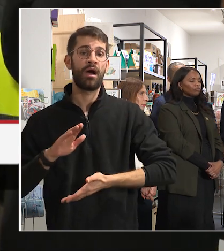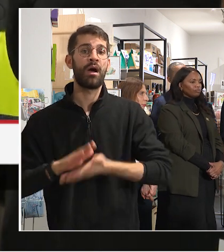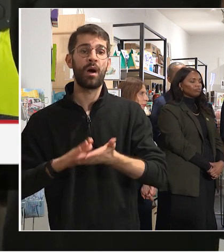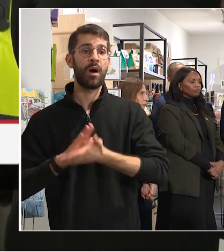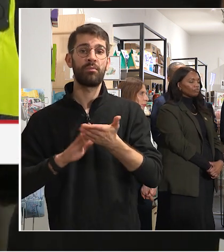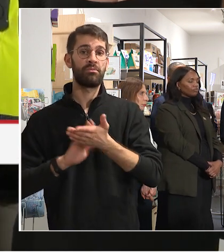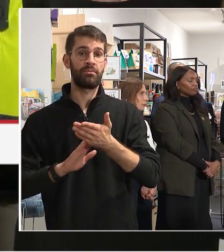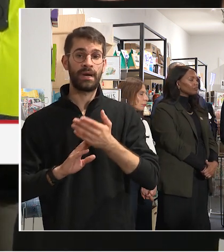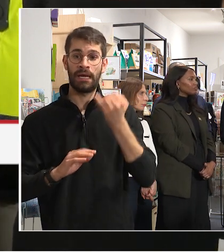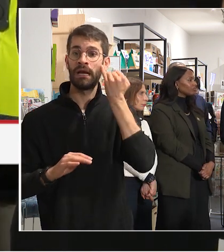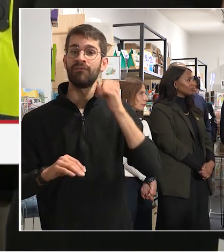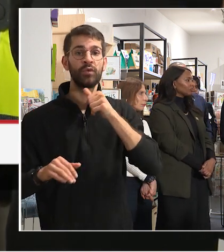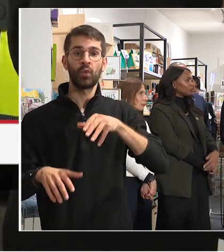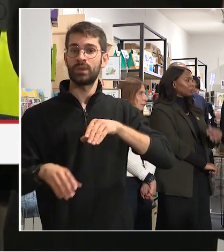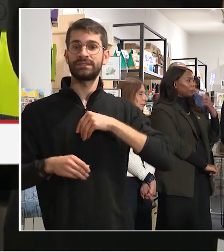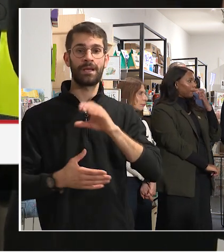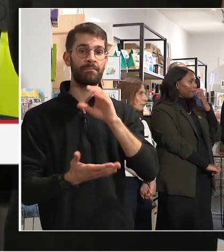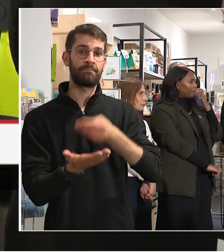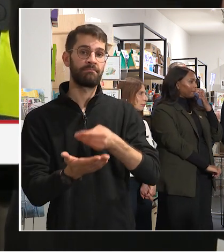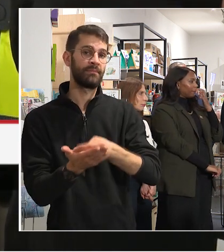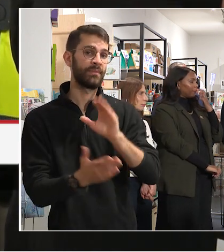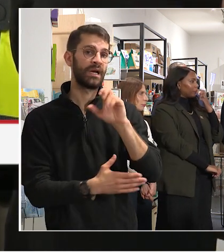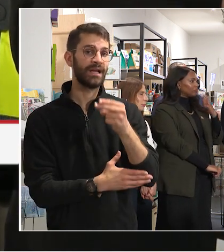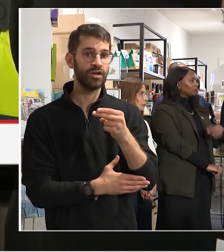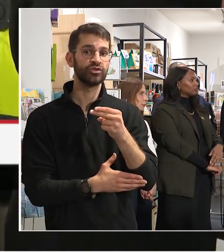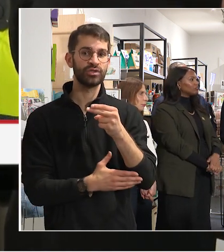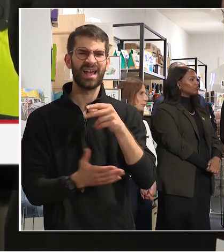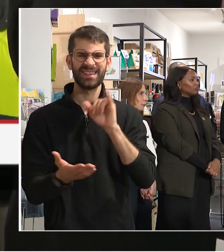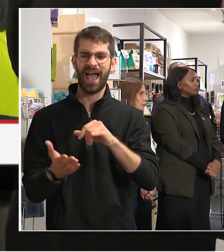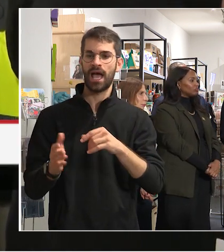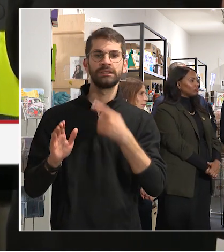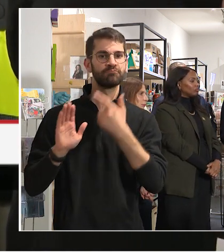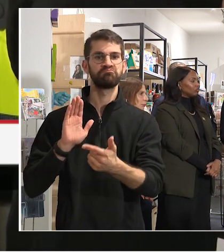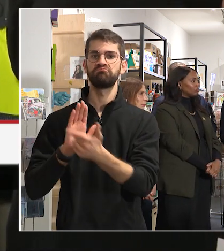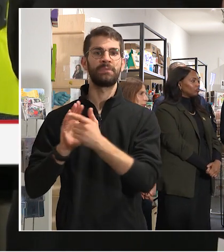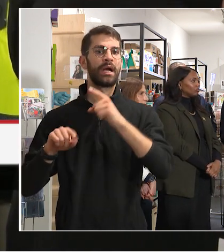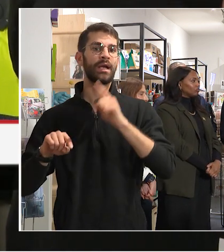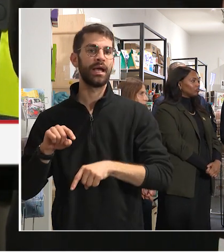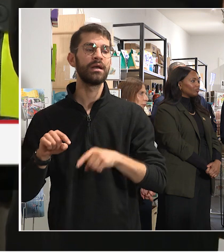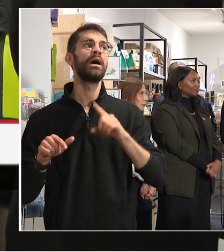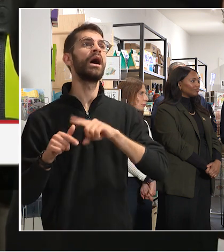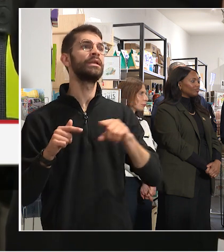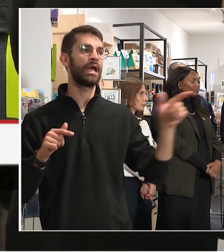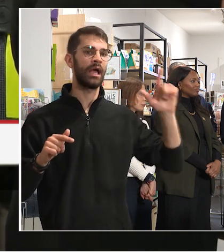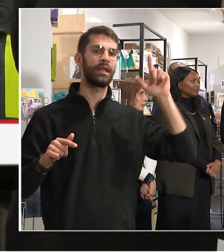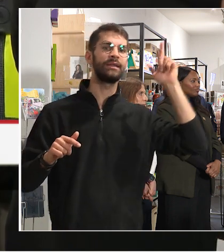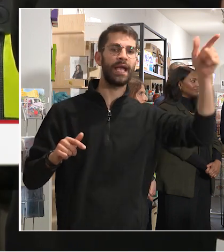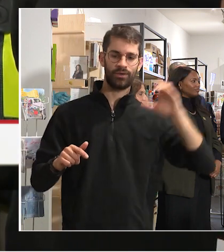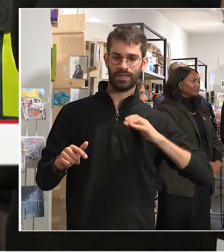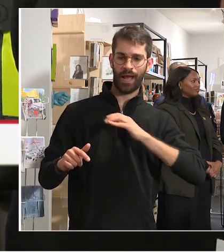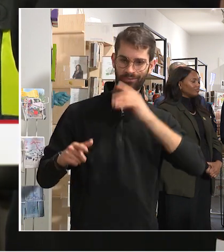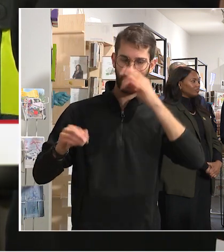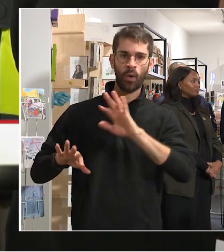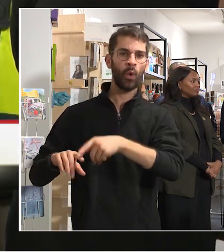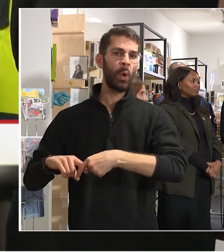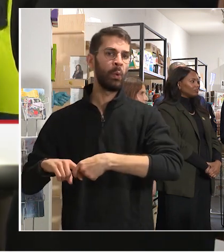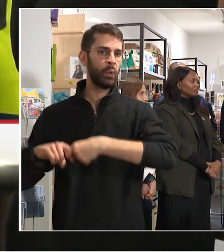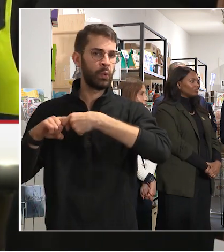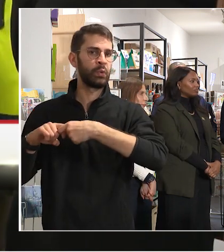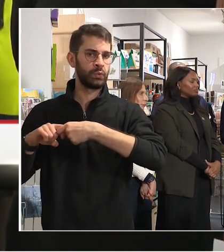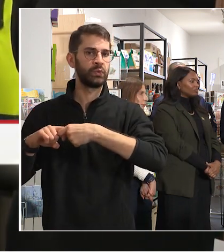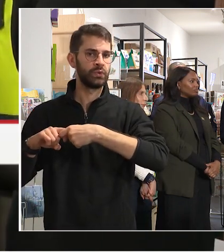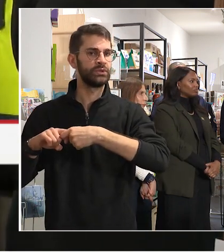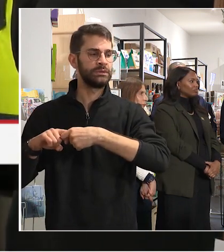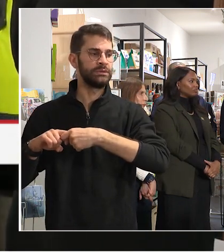cash. And then they put a hold on that. And, I kind of fall into